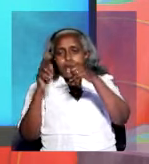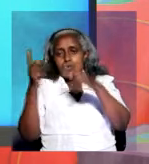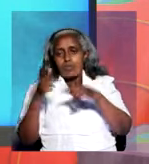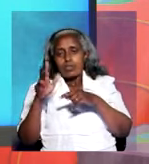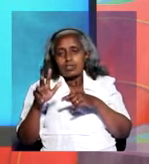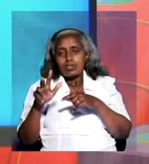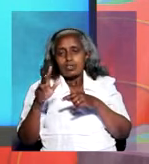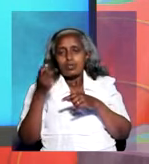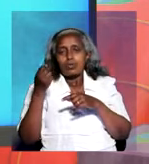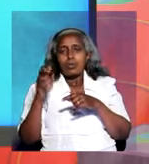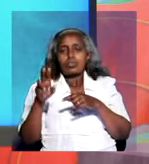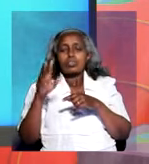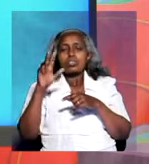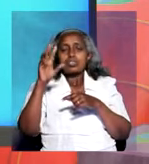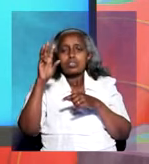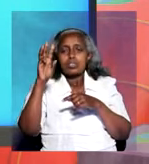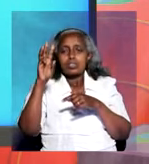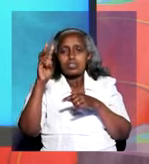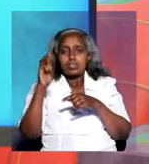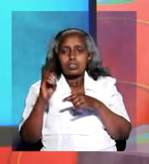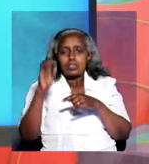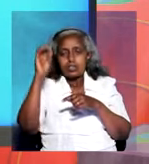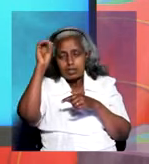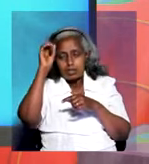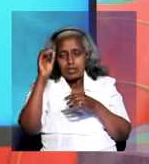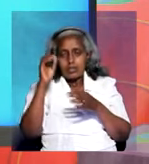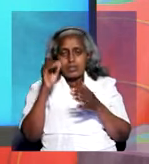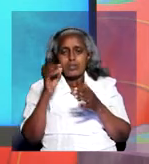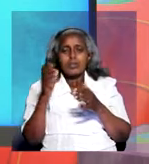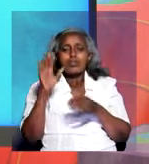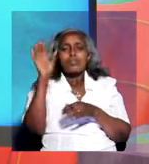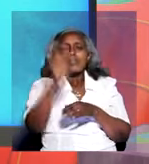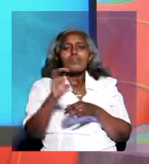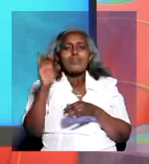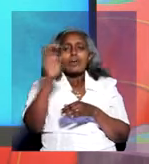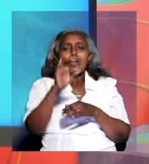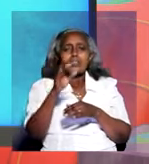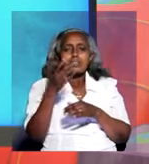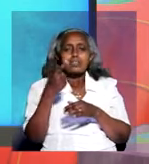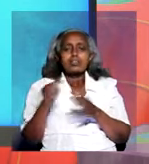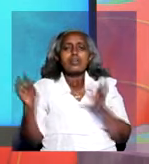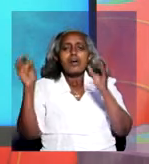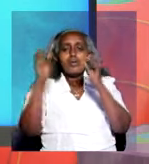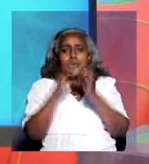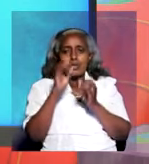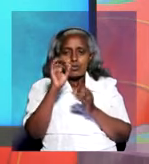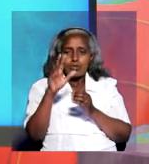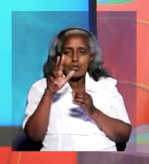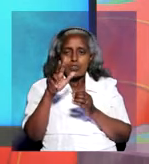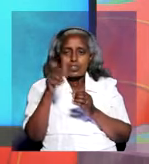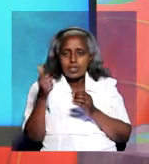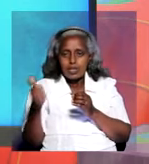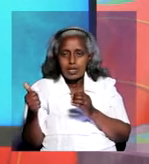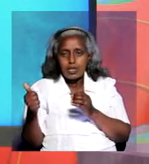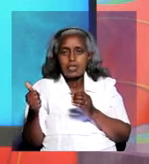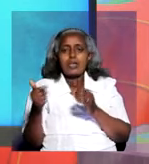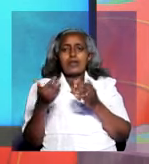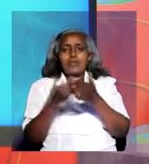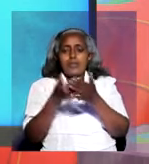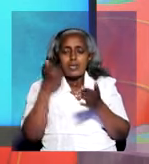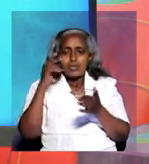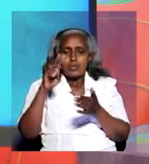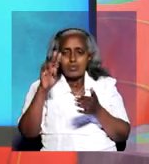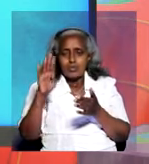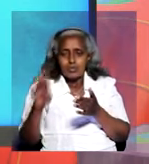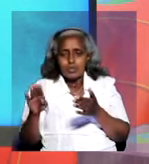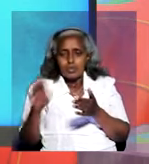degree. So we are asked to find the magnitude of 3a minus